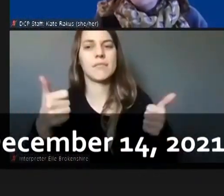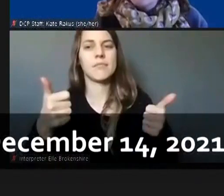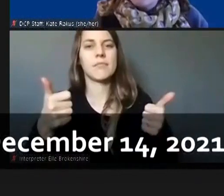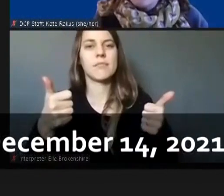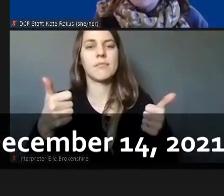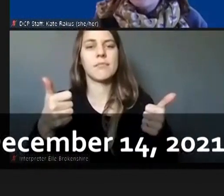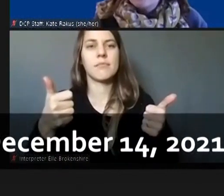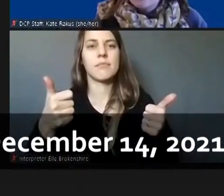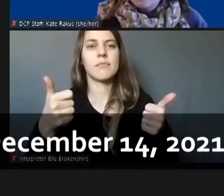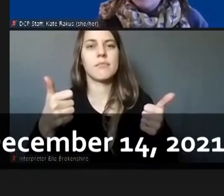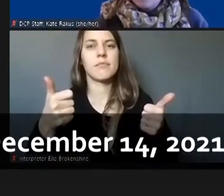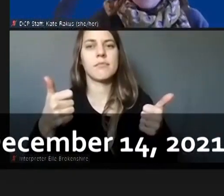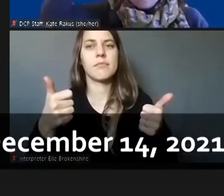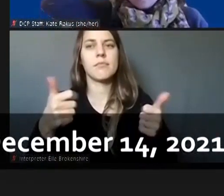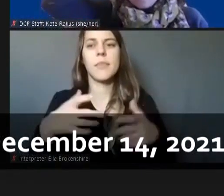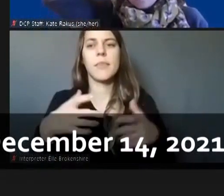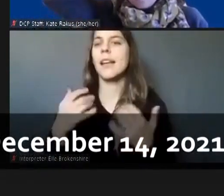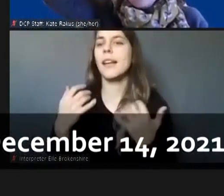so now